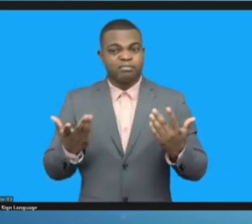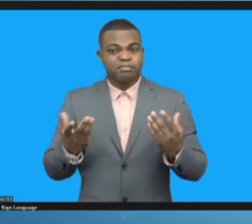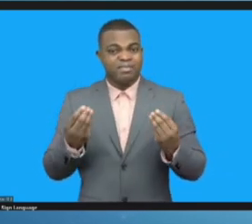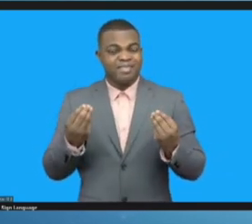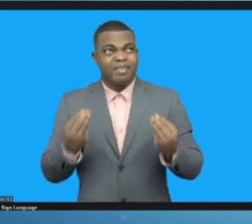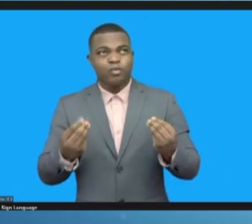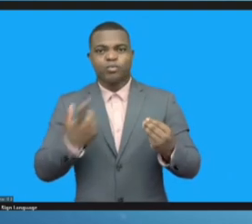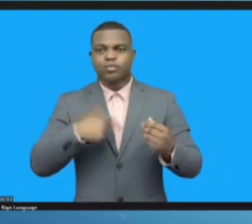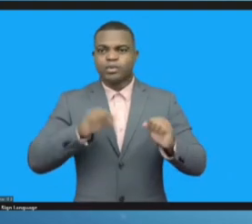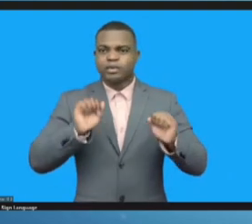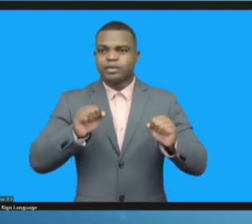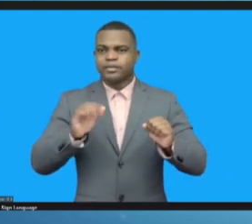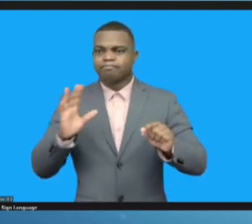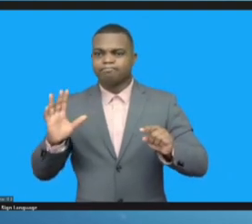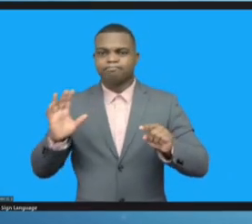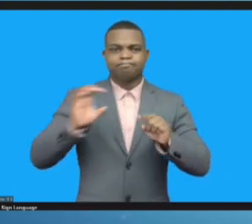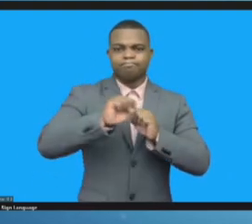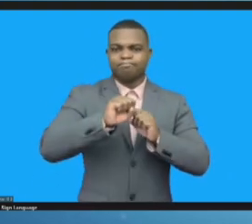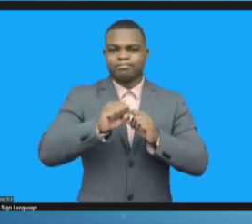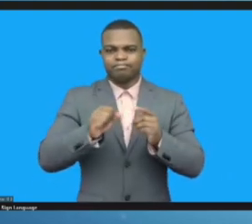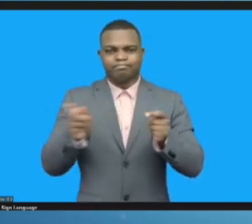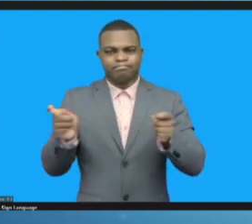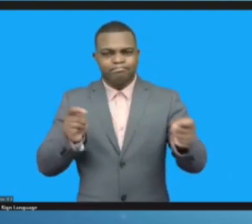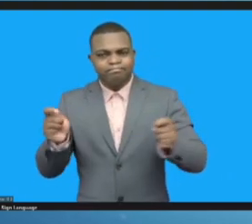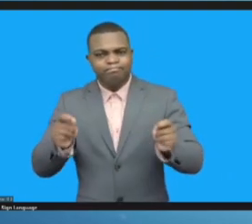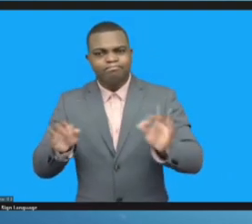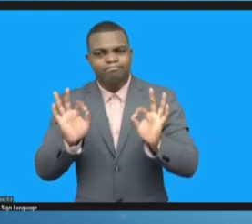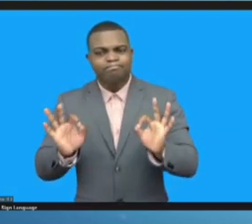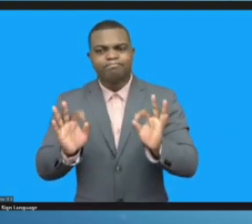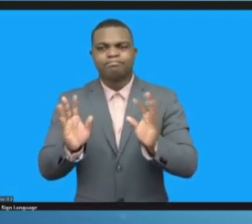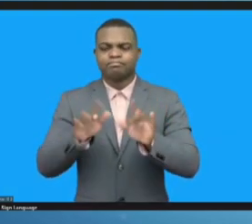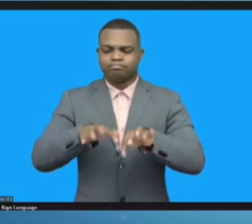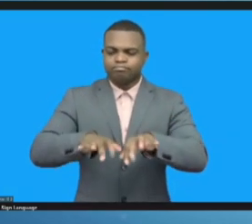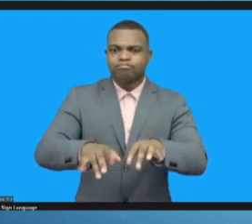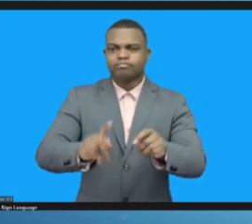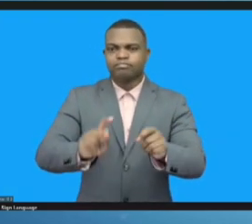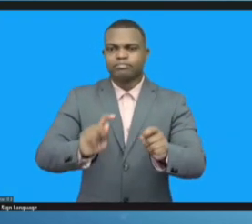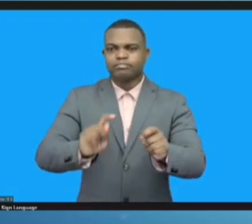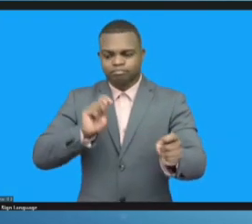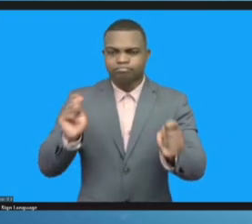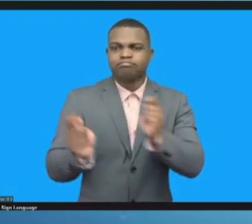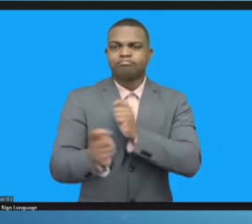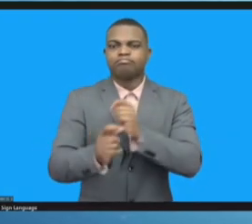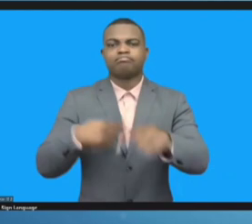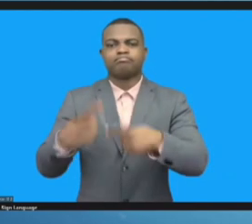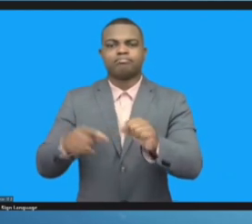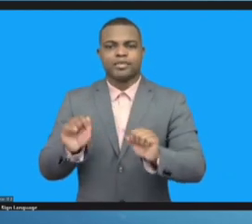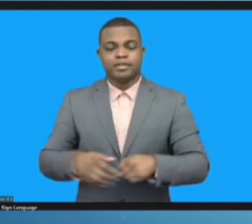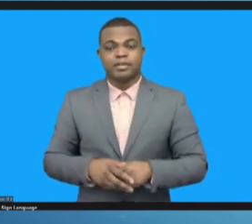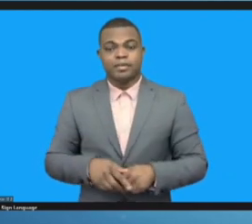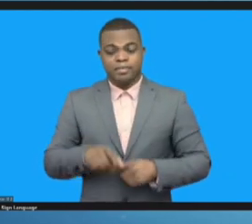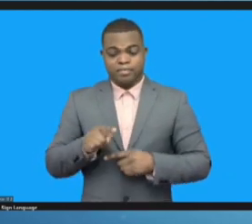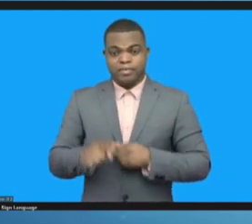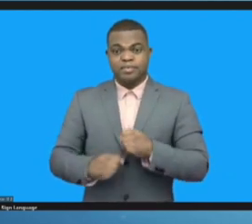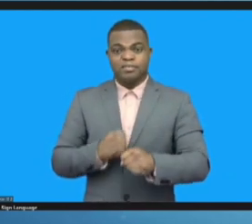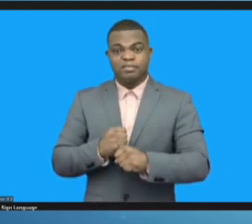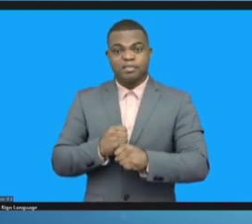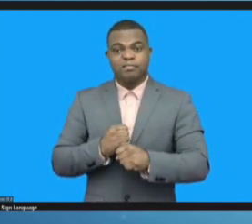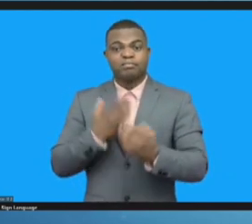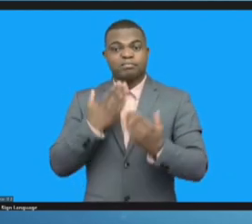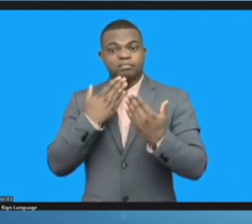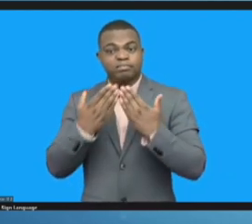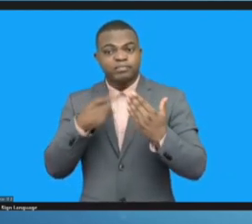for shared, sustainable, and common future, will focus many of its discussions on the critical challenge